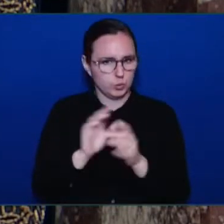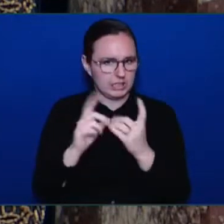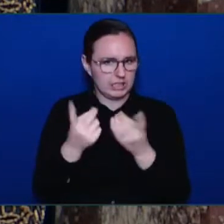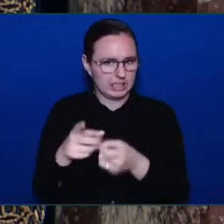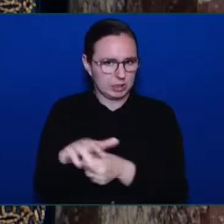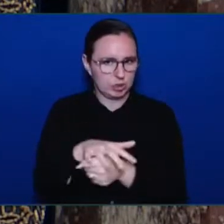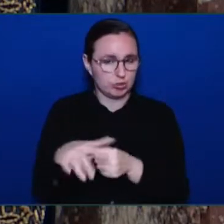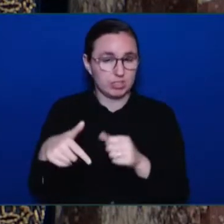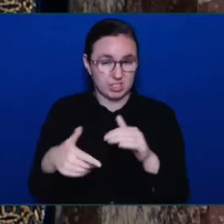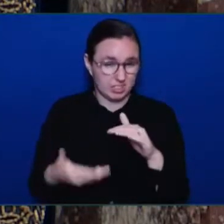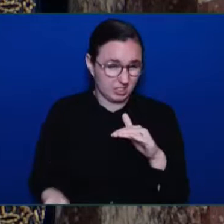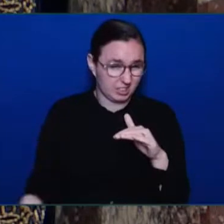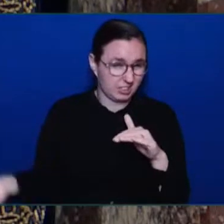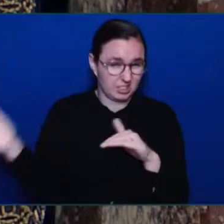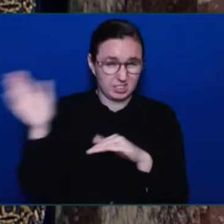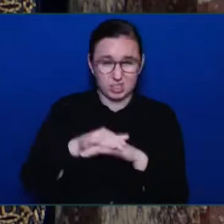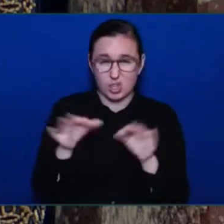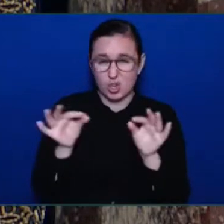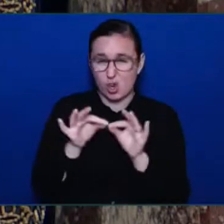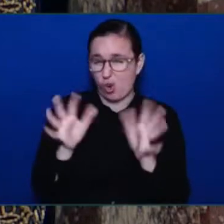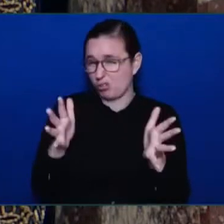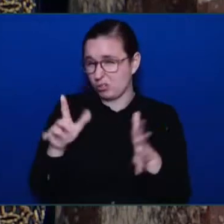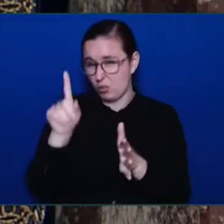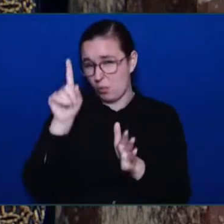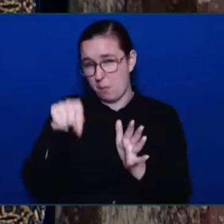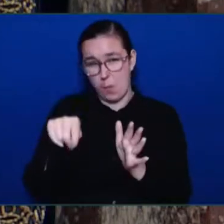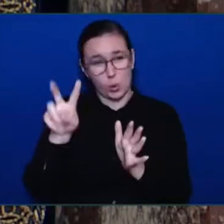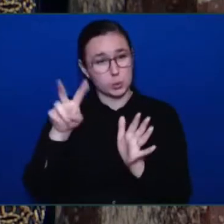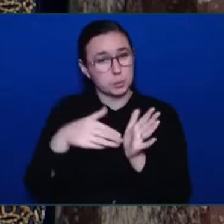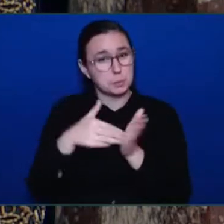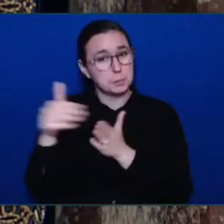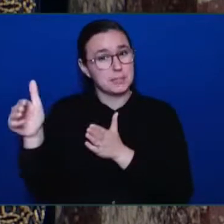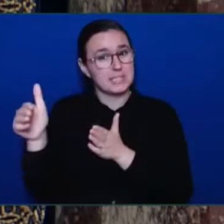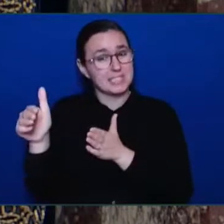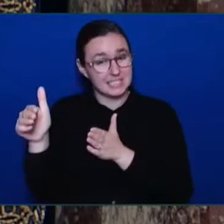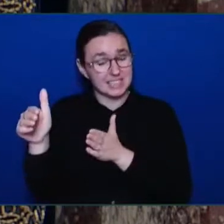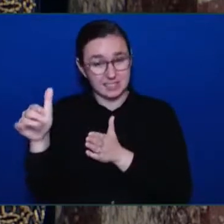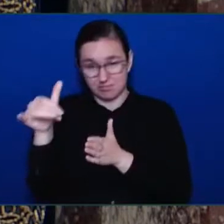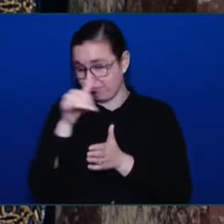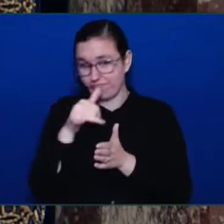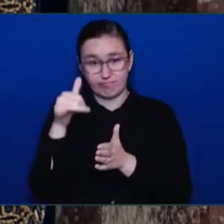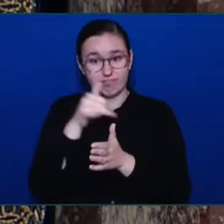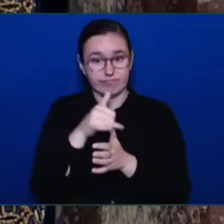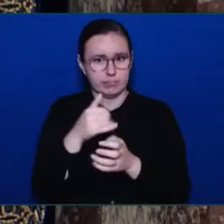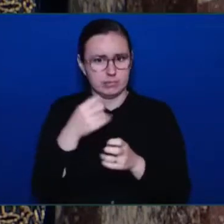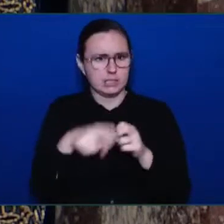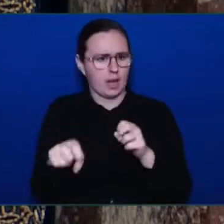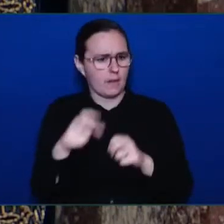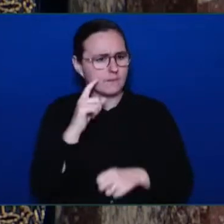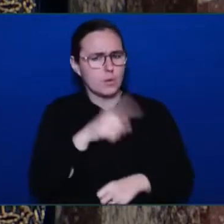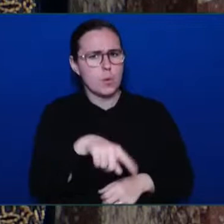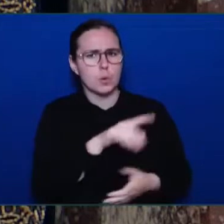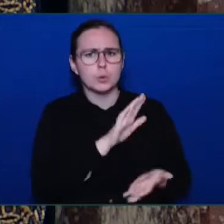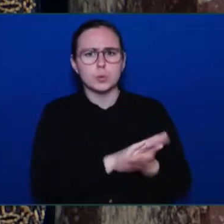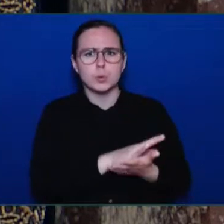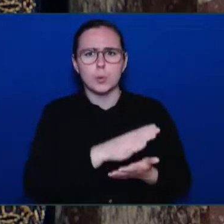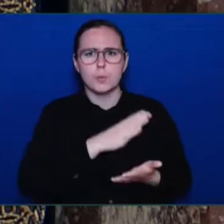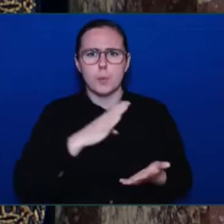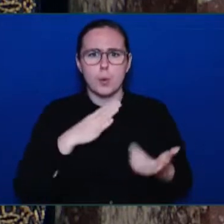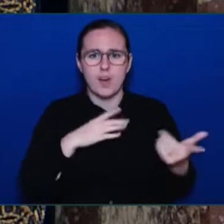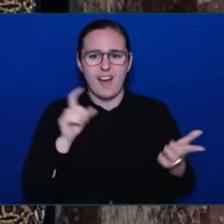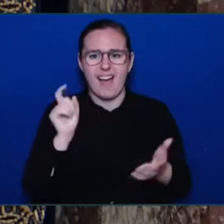decisions for the incoming school board trustees, potentially less support staff, less resources for students with high